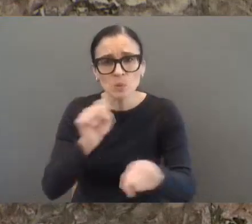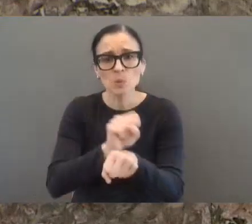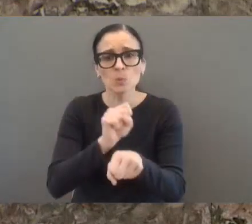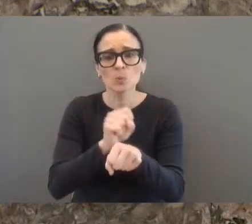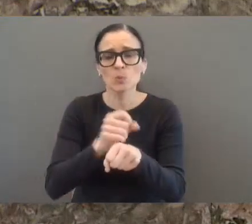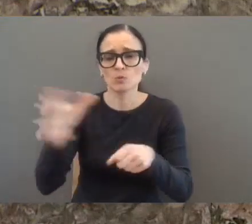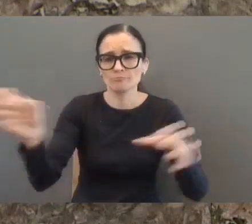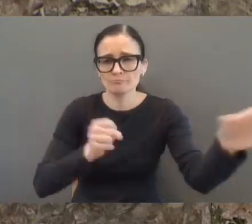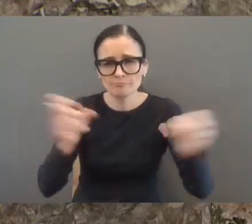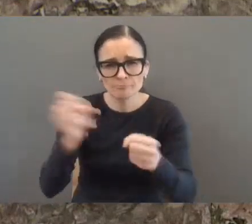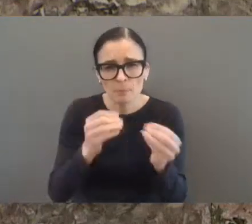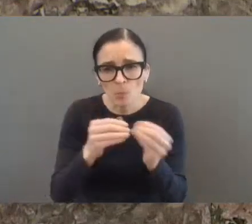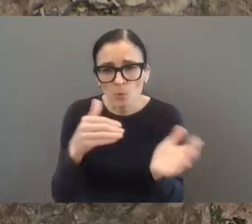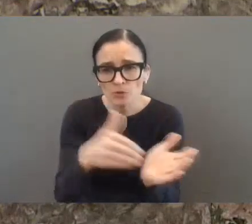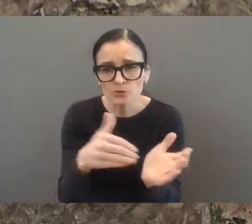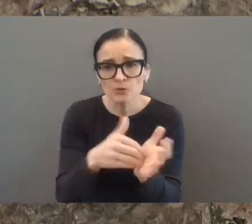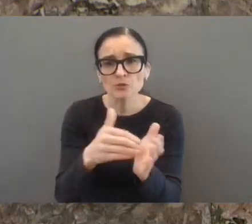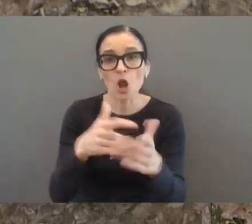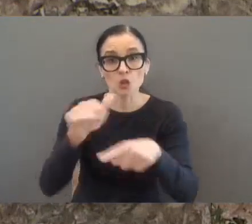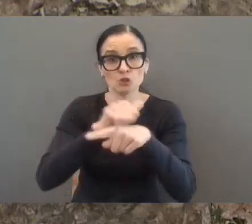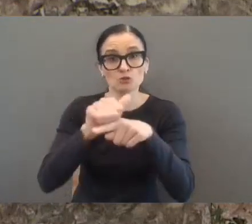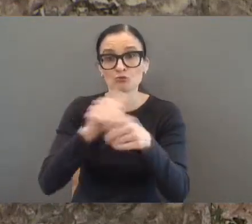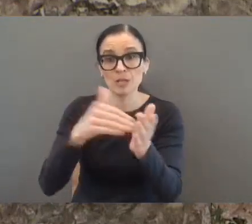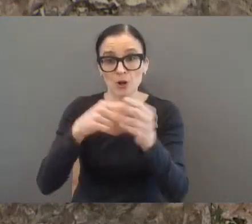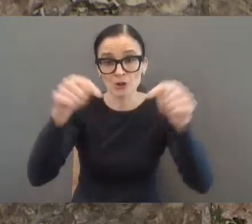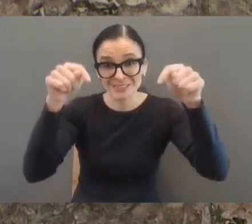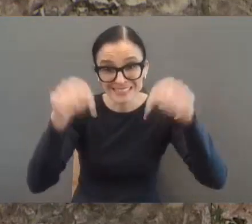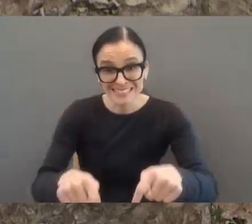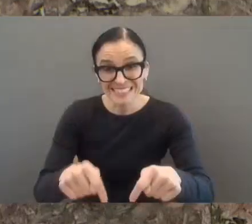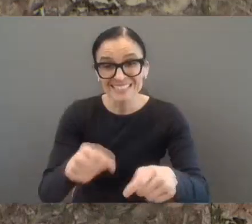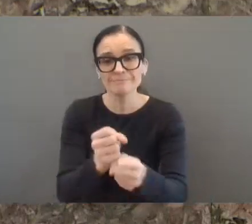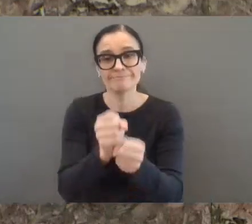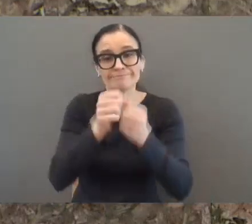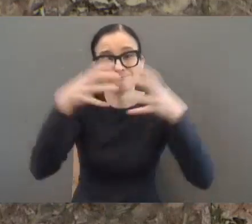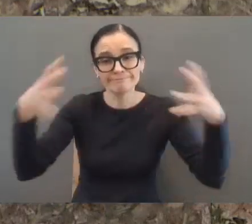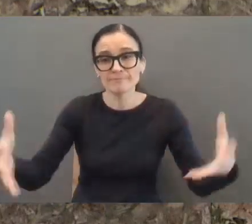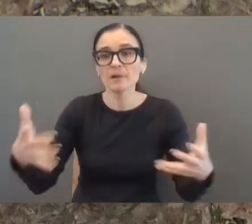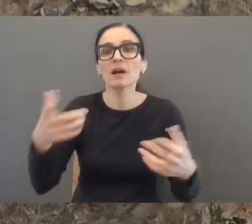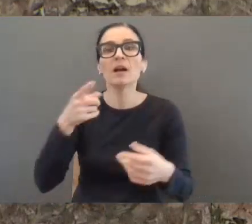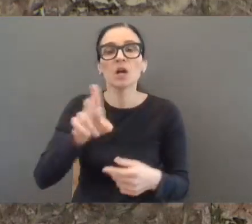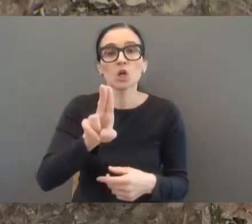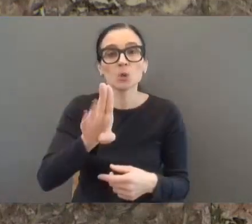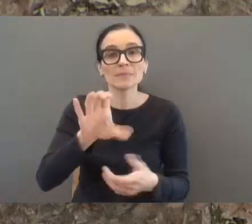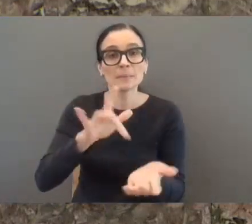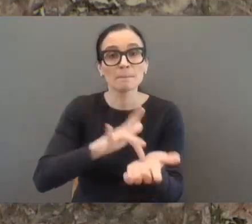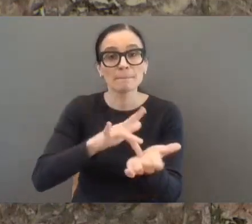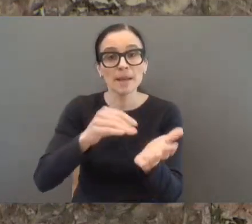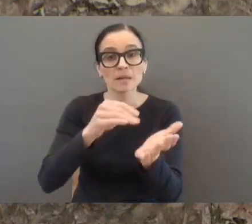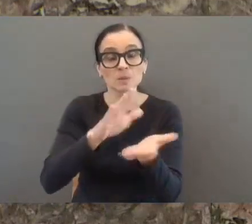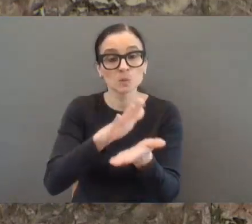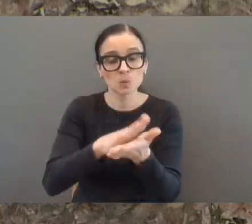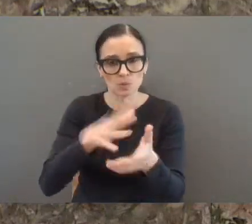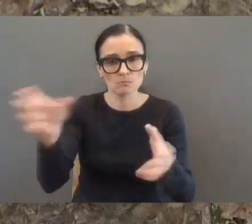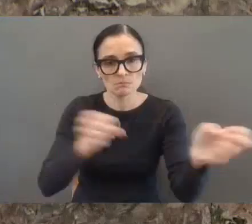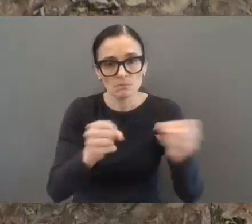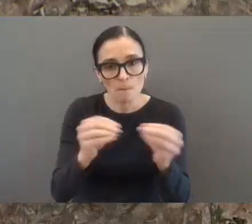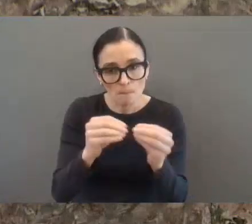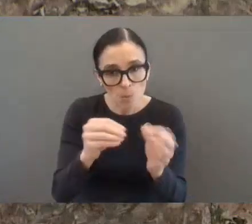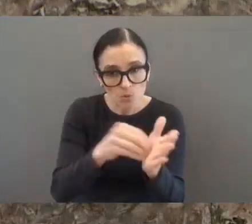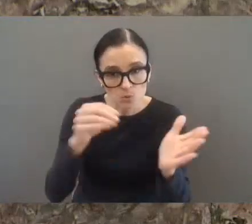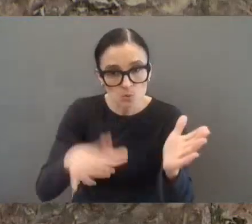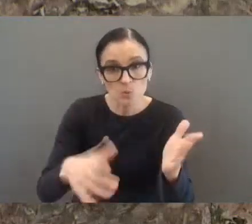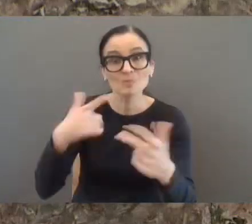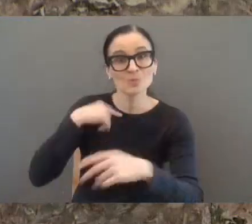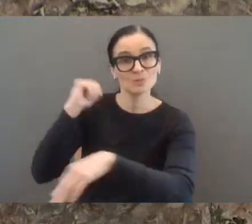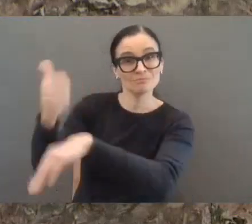seats in the UBC Medical School, building a new medical school in Surrey, because we know that when doctors are trained